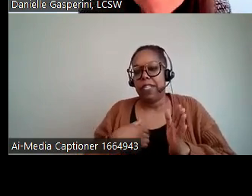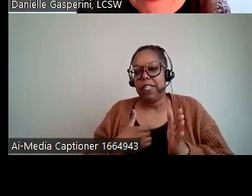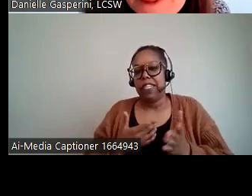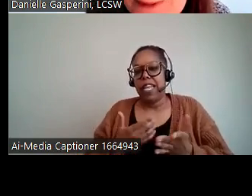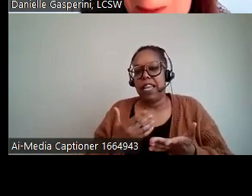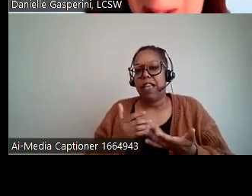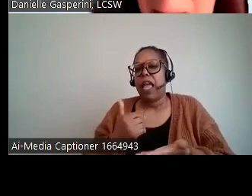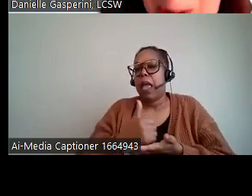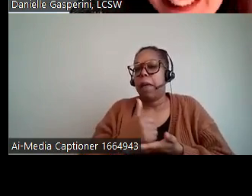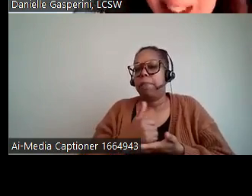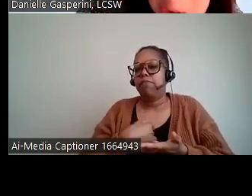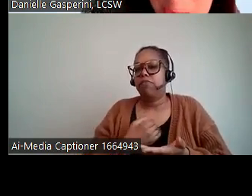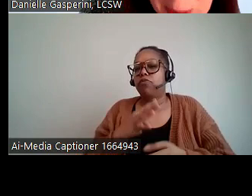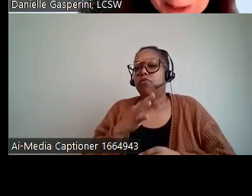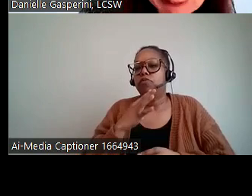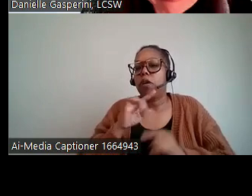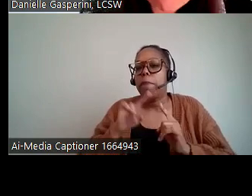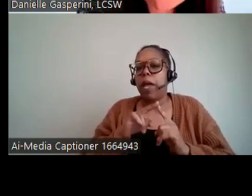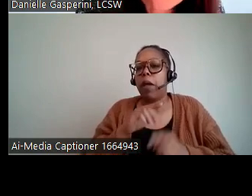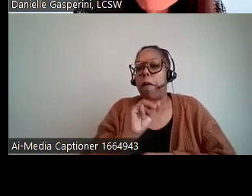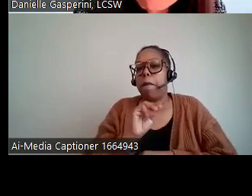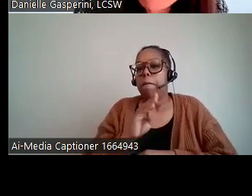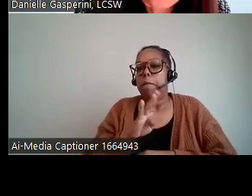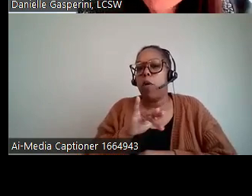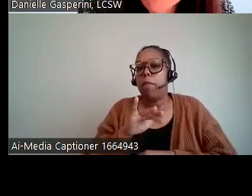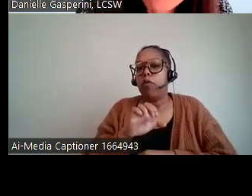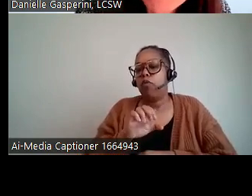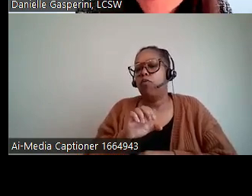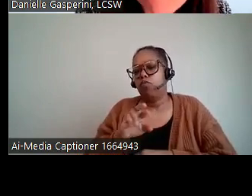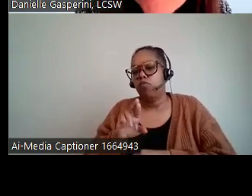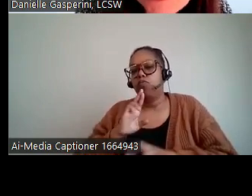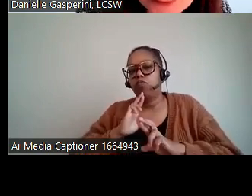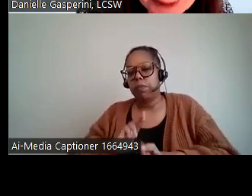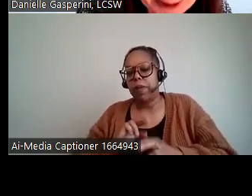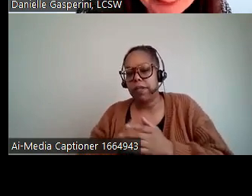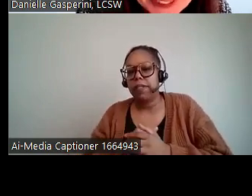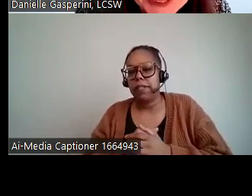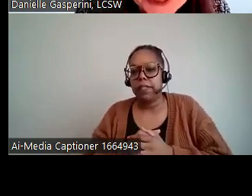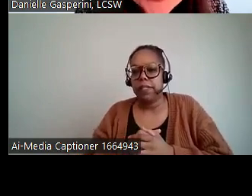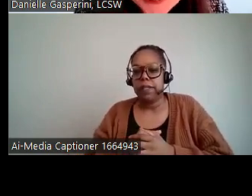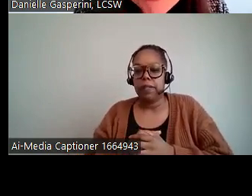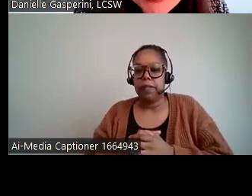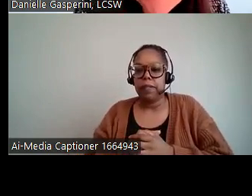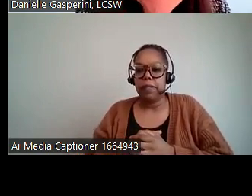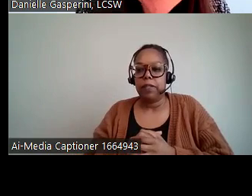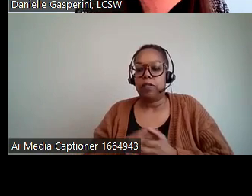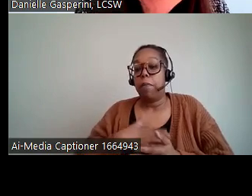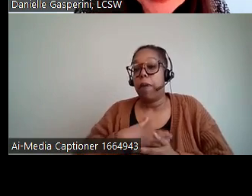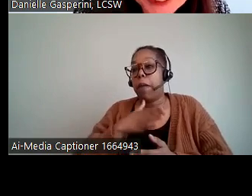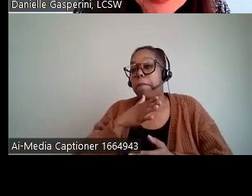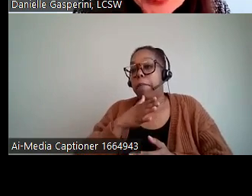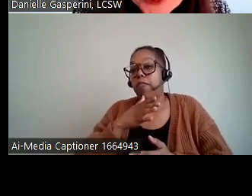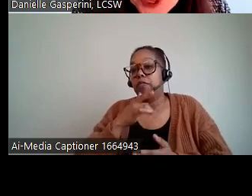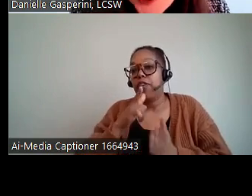And my mother-in-law was a music teacher, so I feel like I can kind of use this music example through her. So anyway, here's my